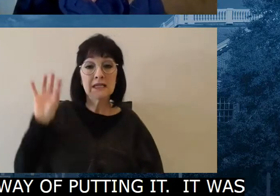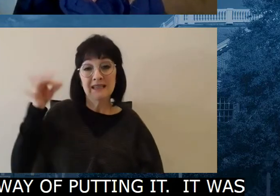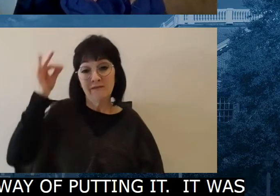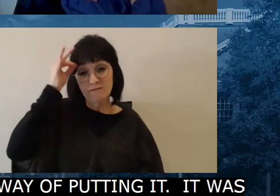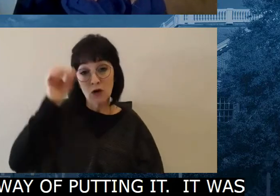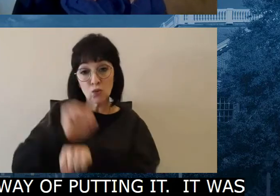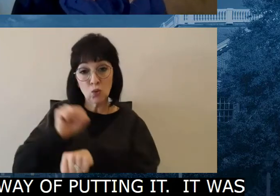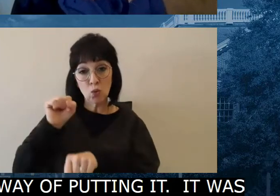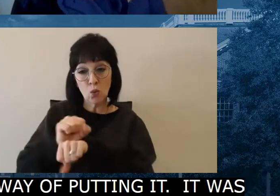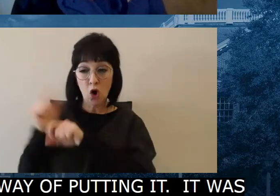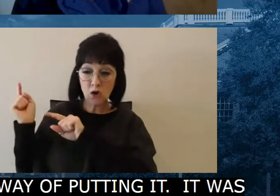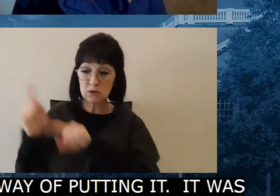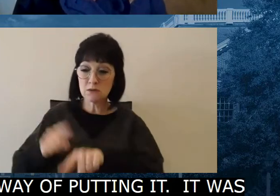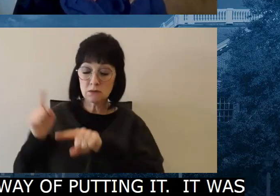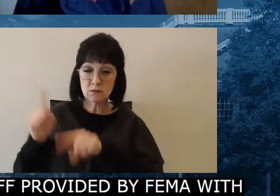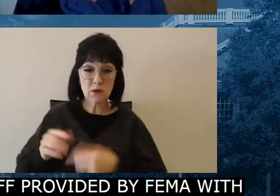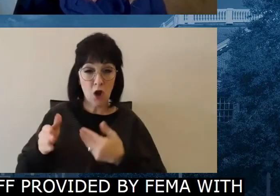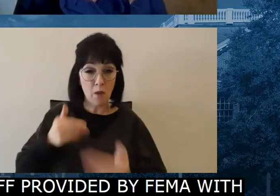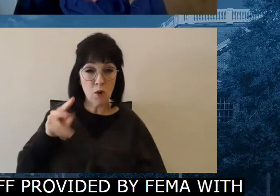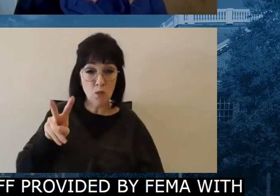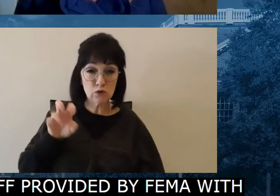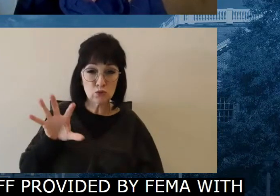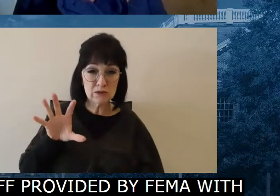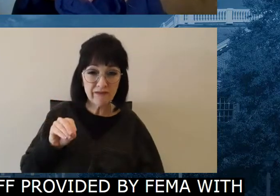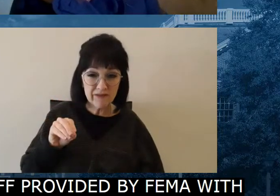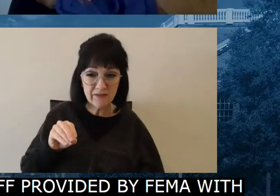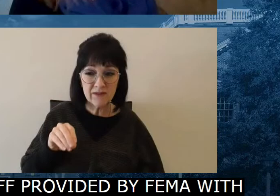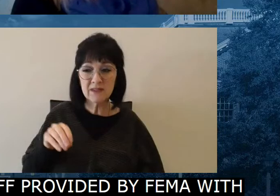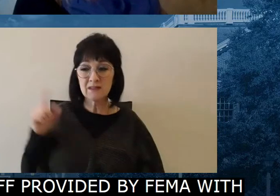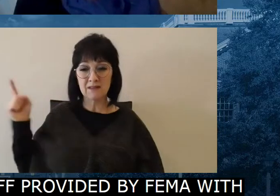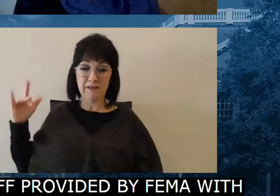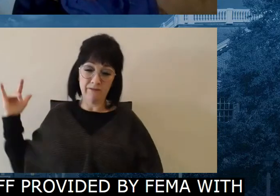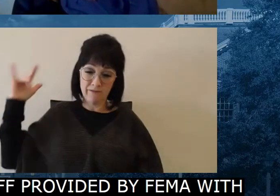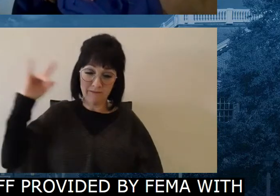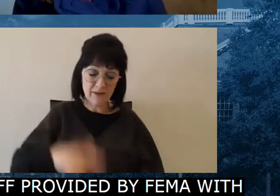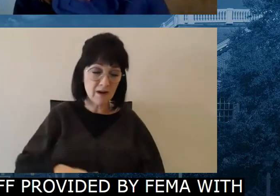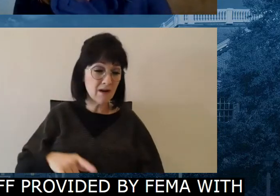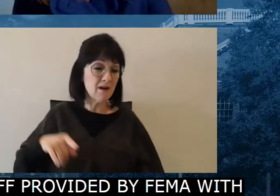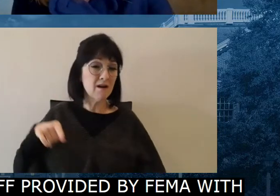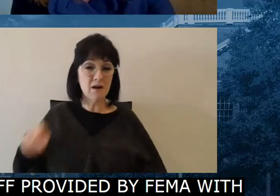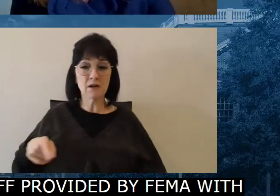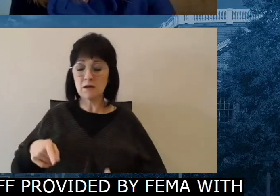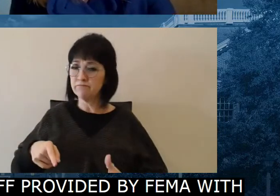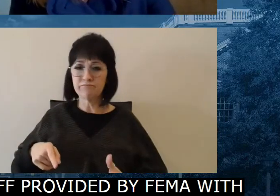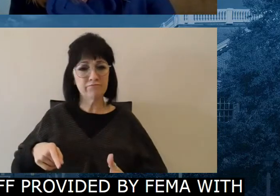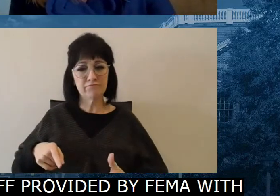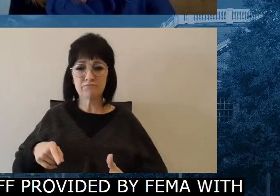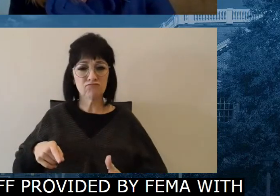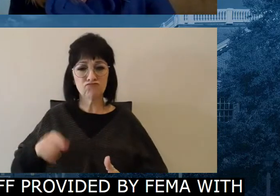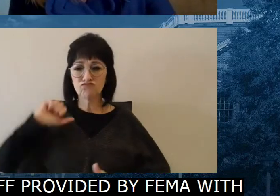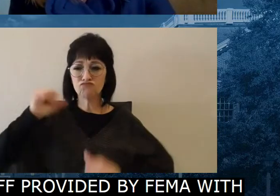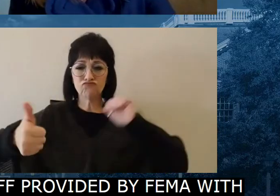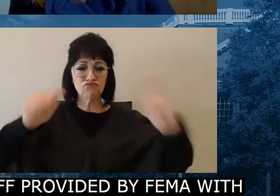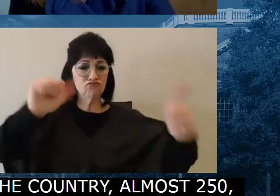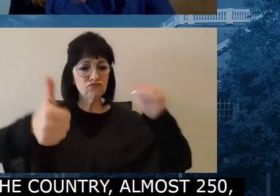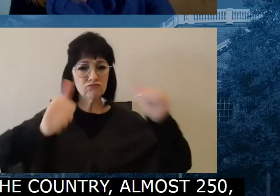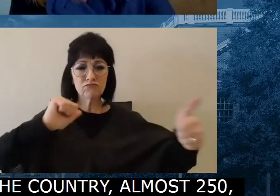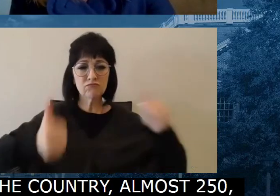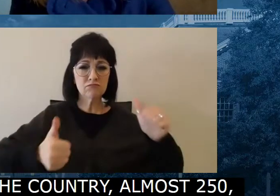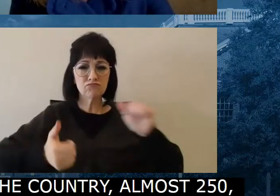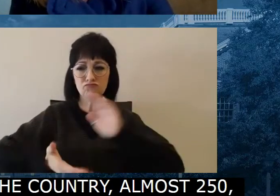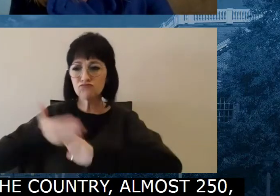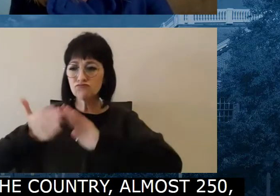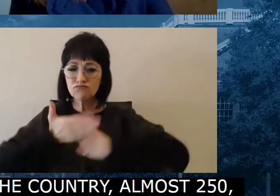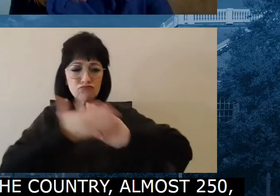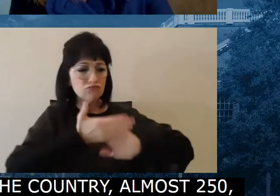over almost 250. They ran all the clinics. It was as smooth as ice, as smooth as could be in terms of the way it was set